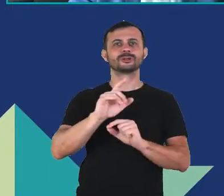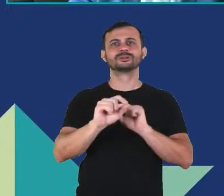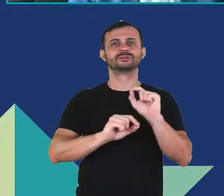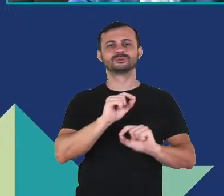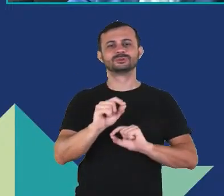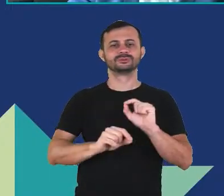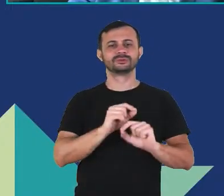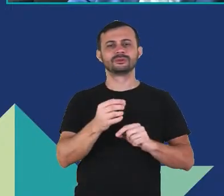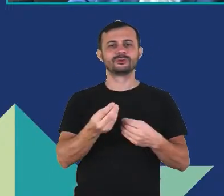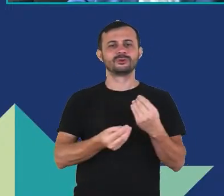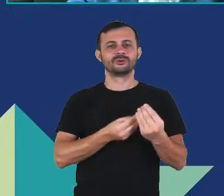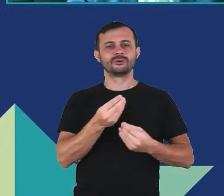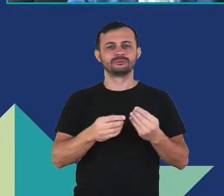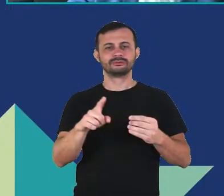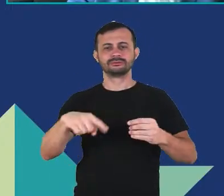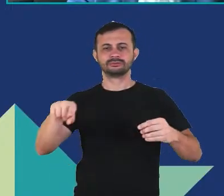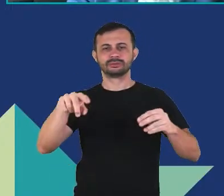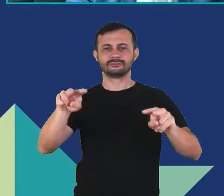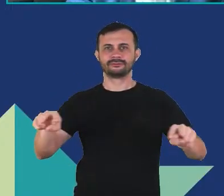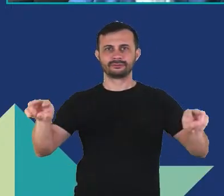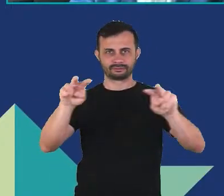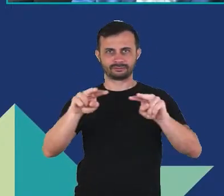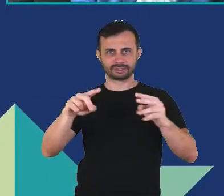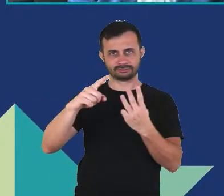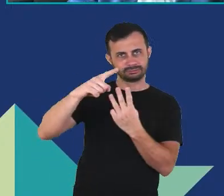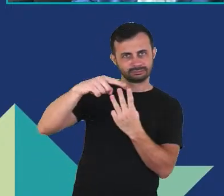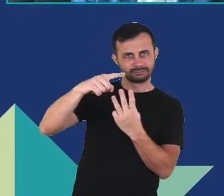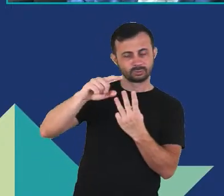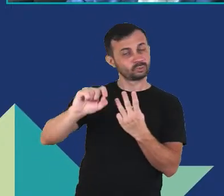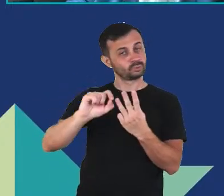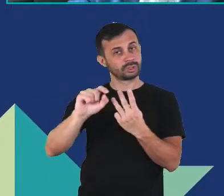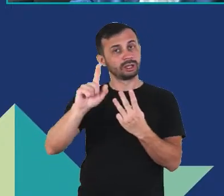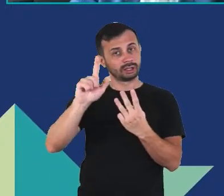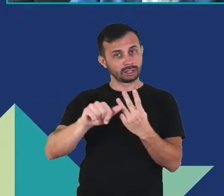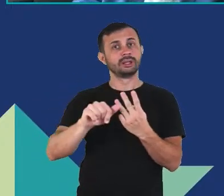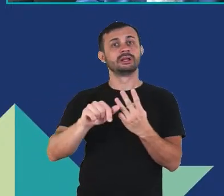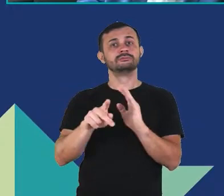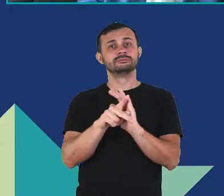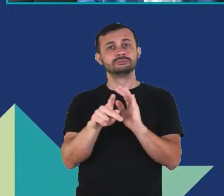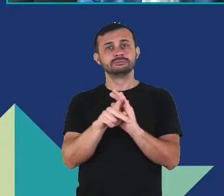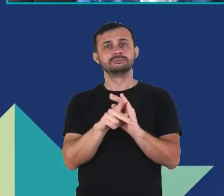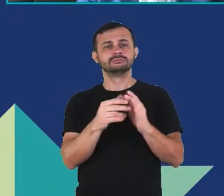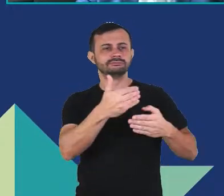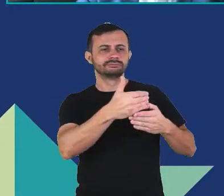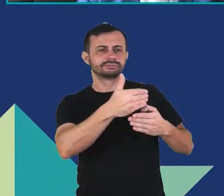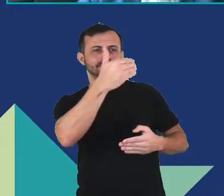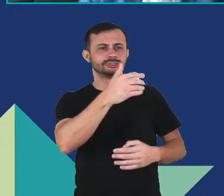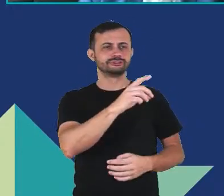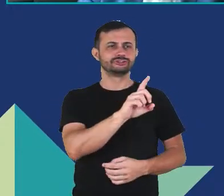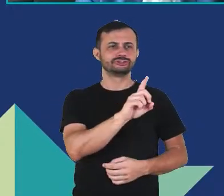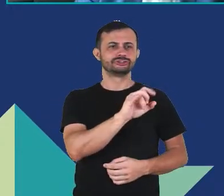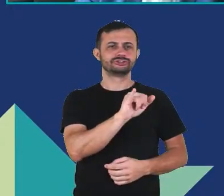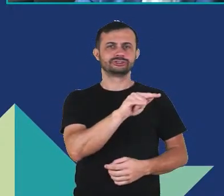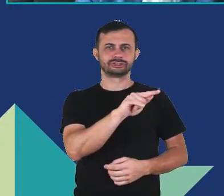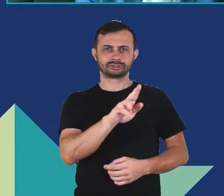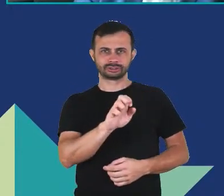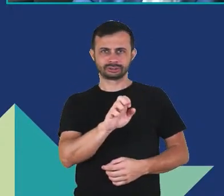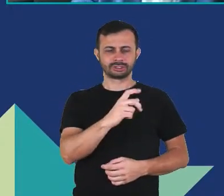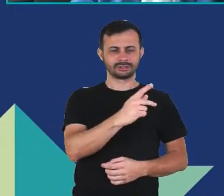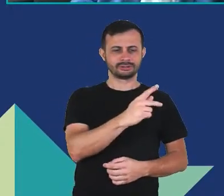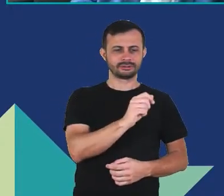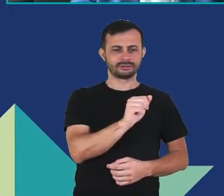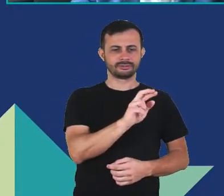see here are just the starter dams, which are between 85 and I think 110 meters tall.